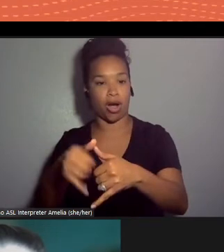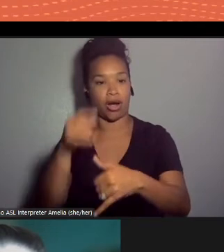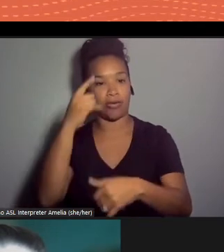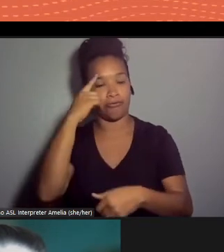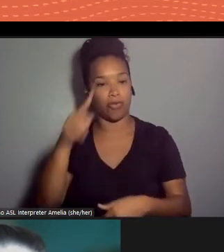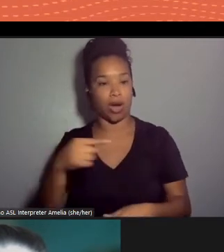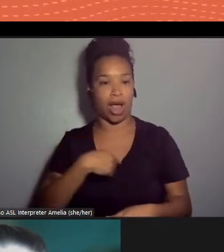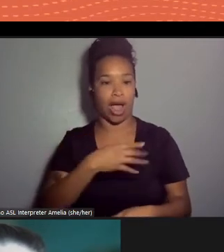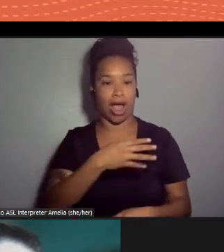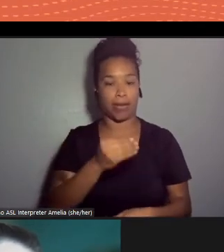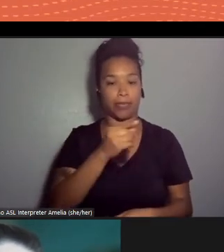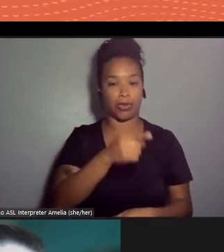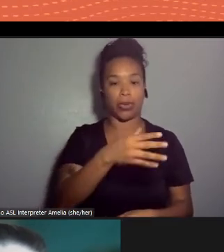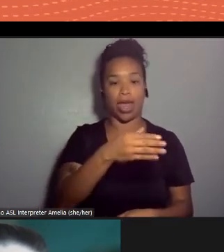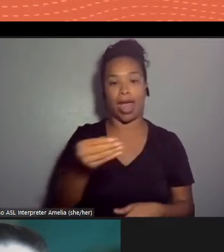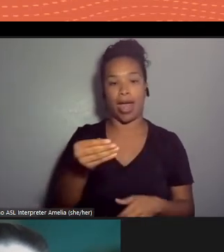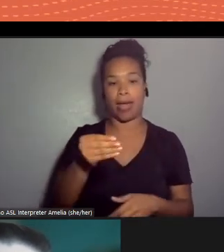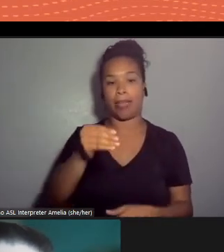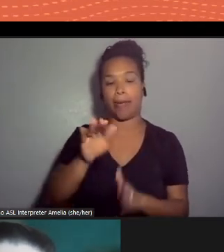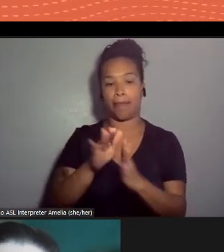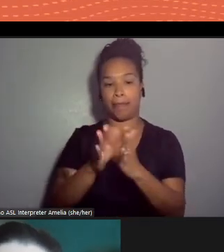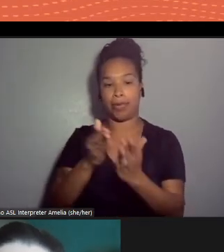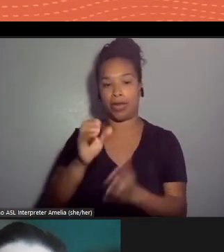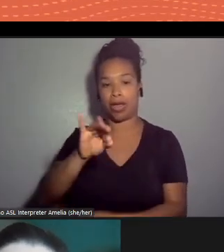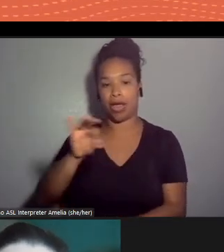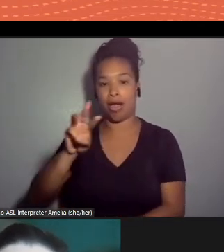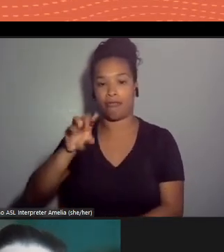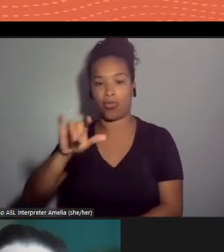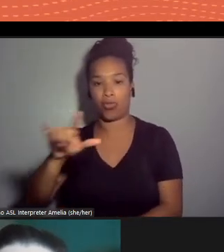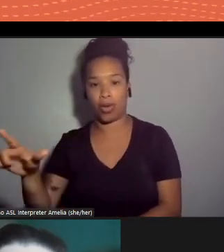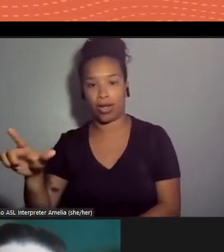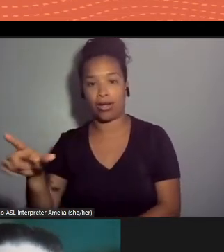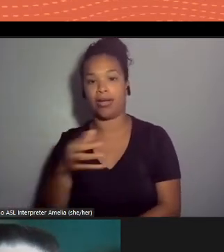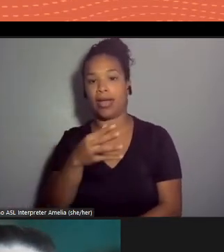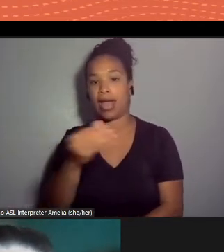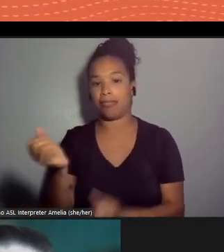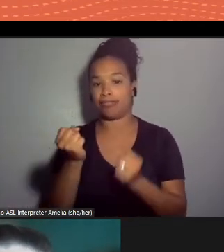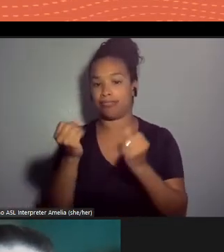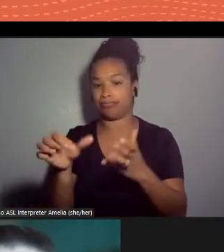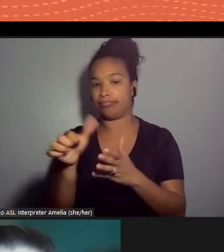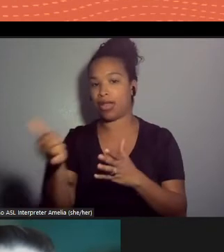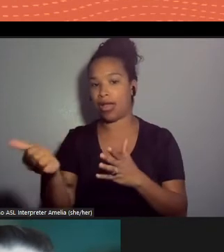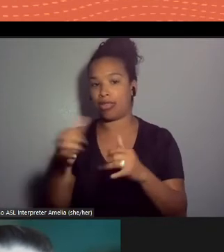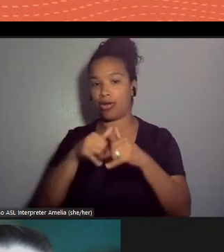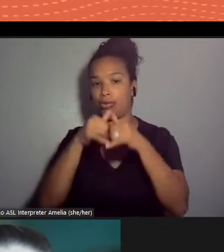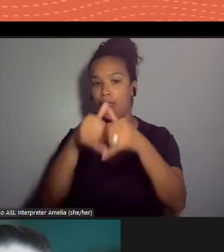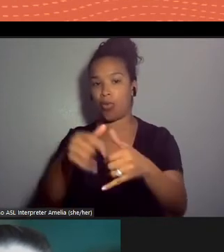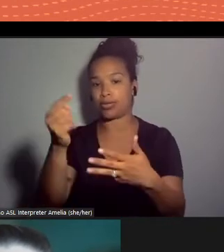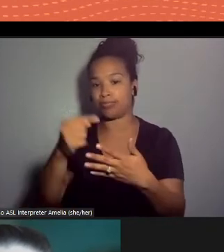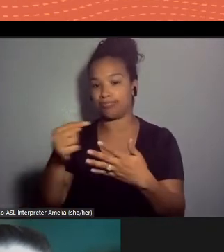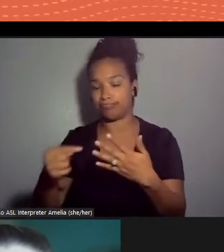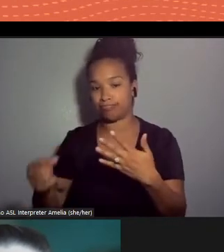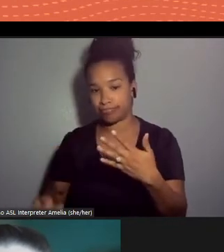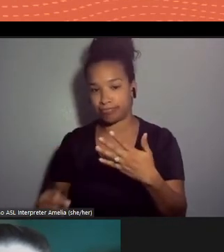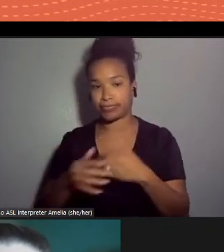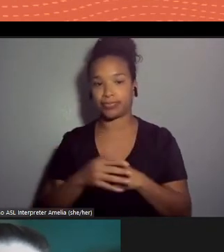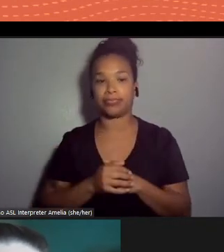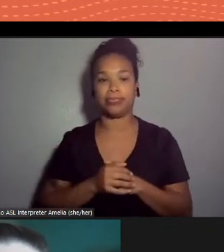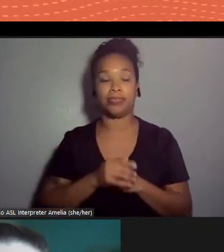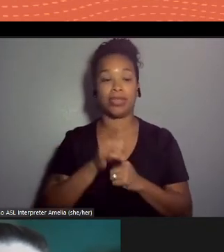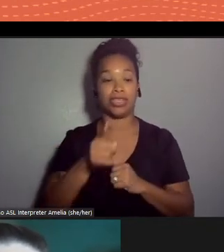Lanford Wilson Award, Otis Guernsey Award, and the finalist for the Susan Smith Blackburn Prize. She is a